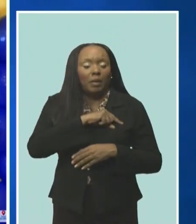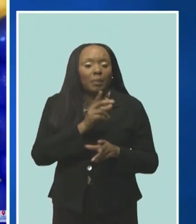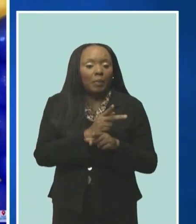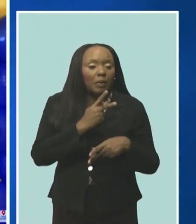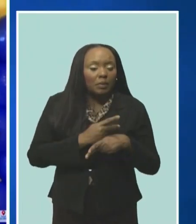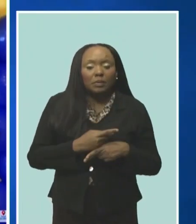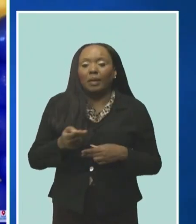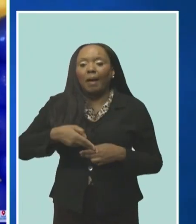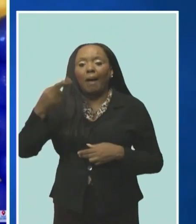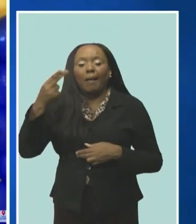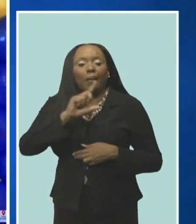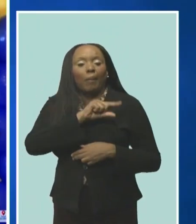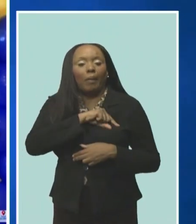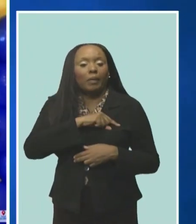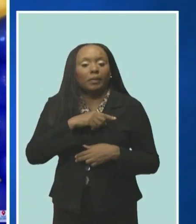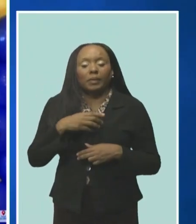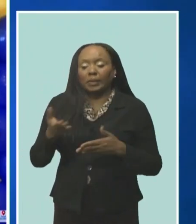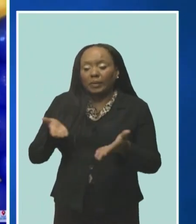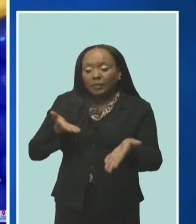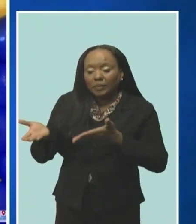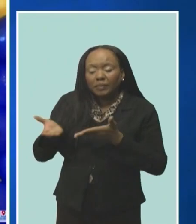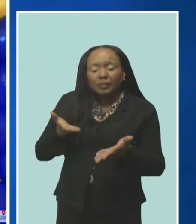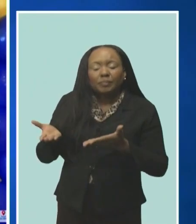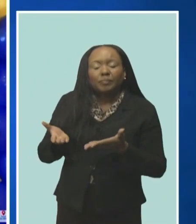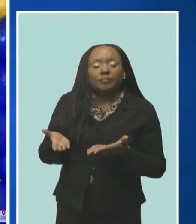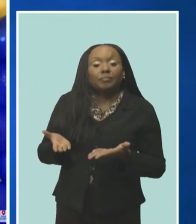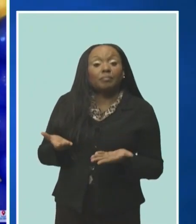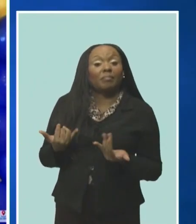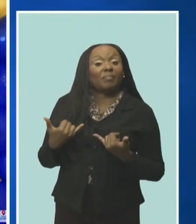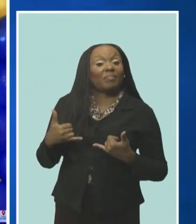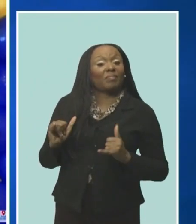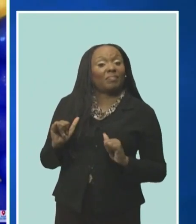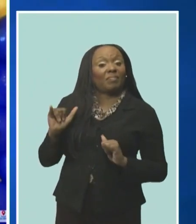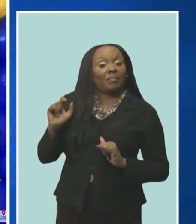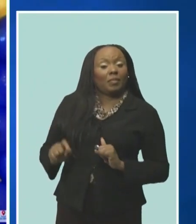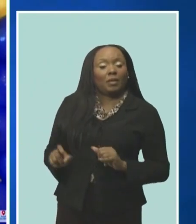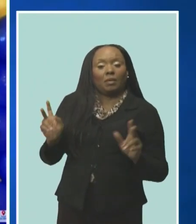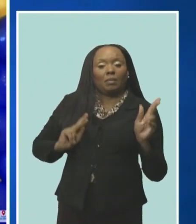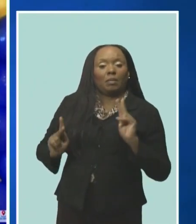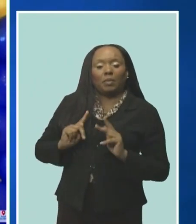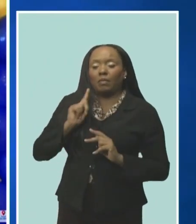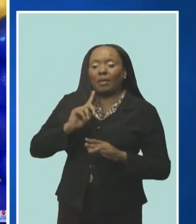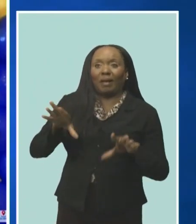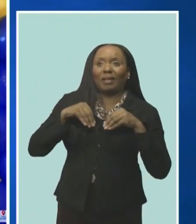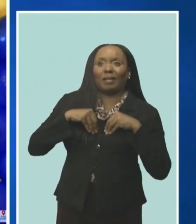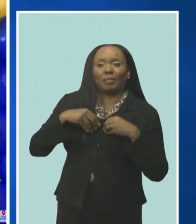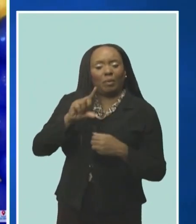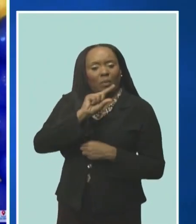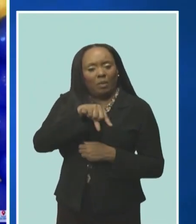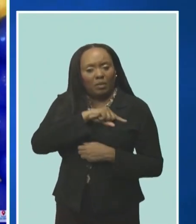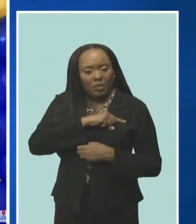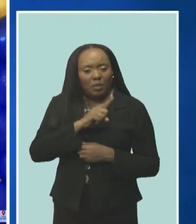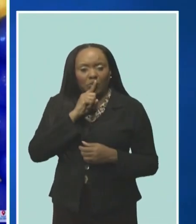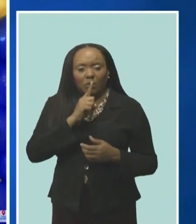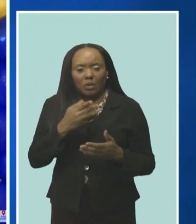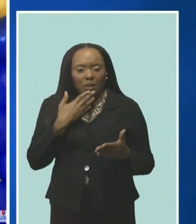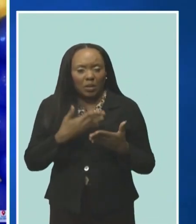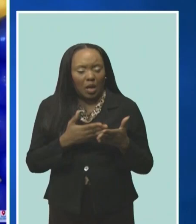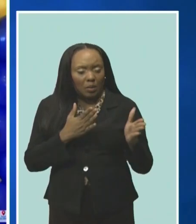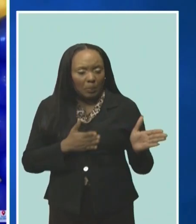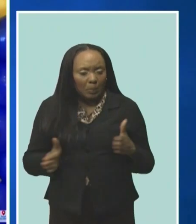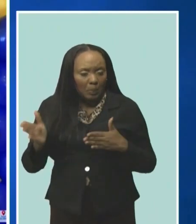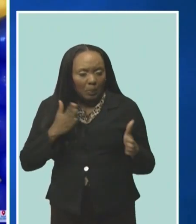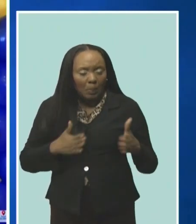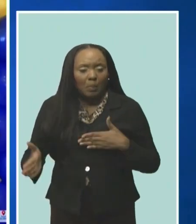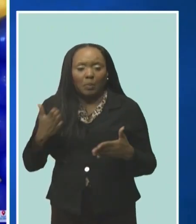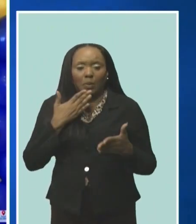of services seriously, there's still the need for many to embrace quality as a competitive strategy and